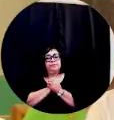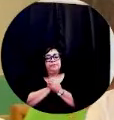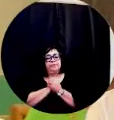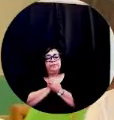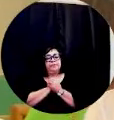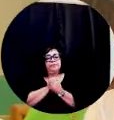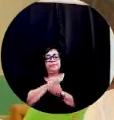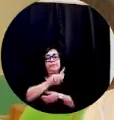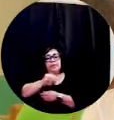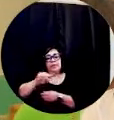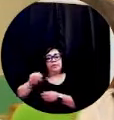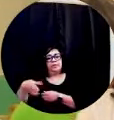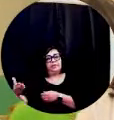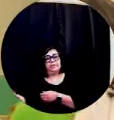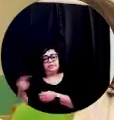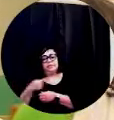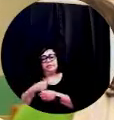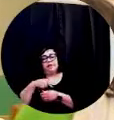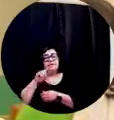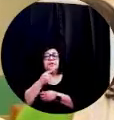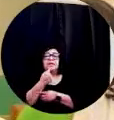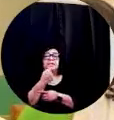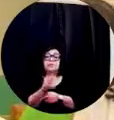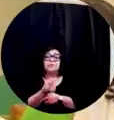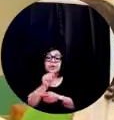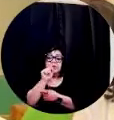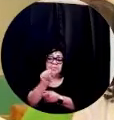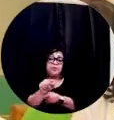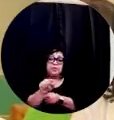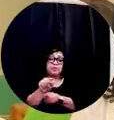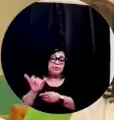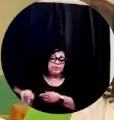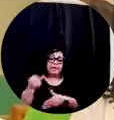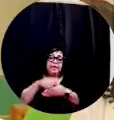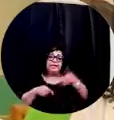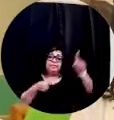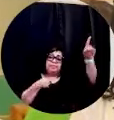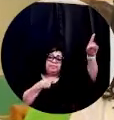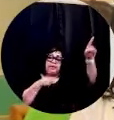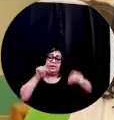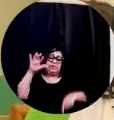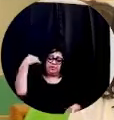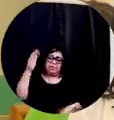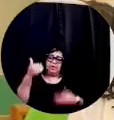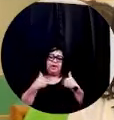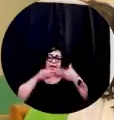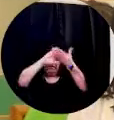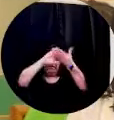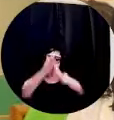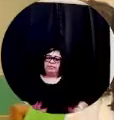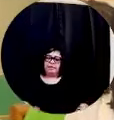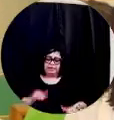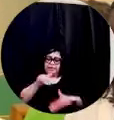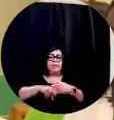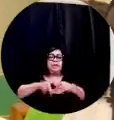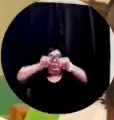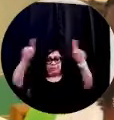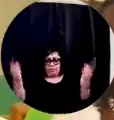These things I have spoken unto you, that in me you might have peace. In the world you shall have